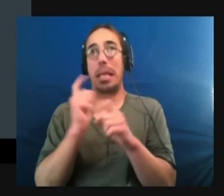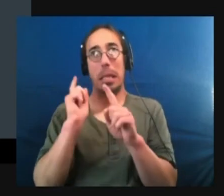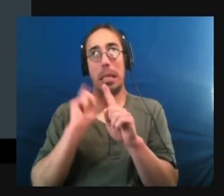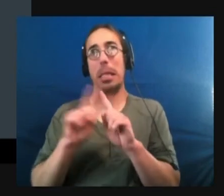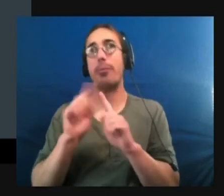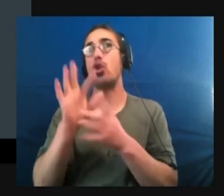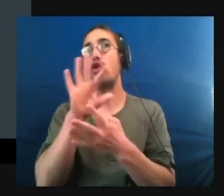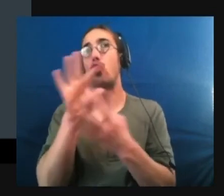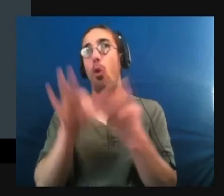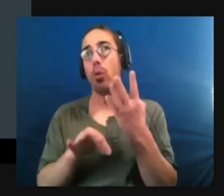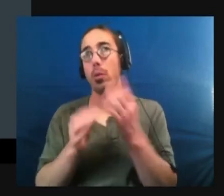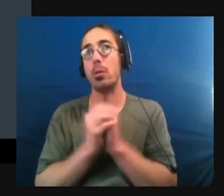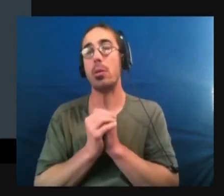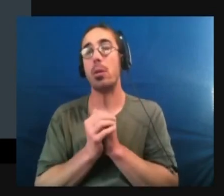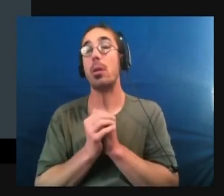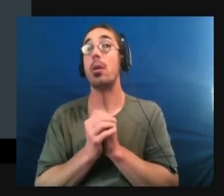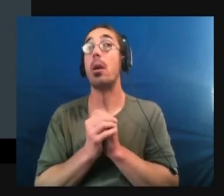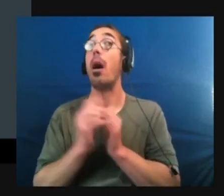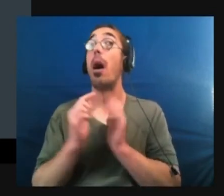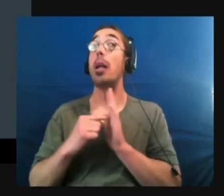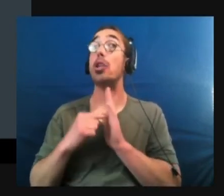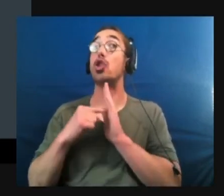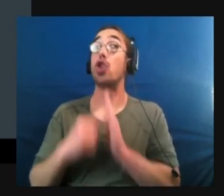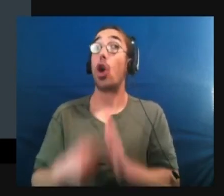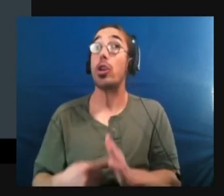I started to be able to